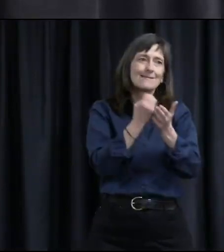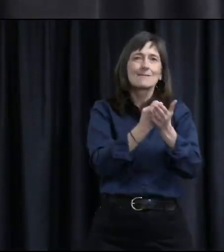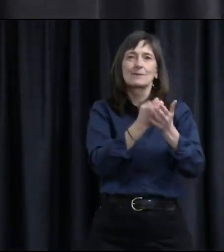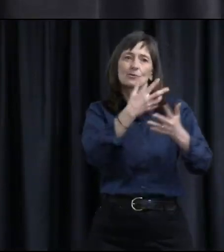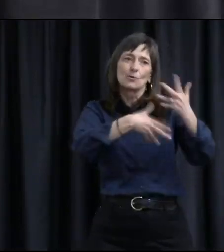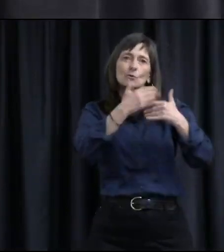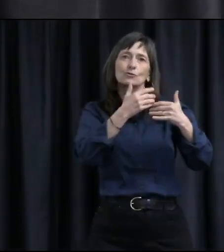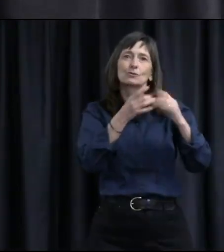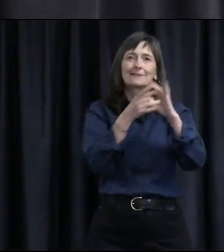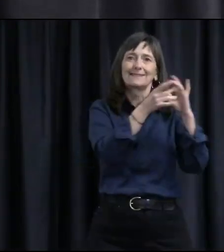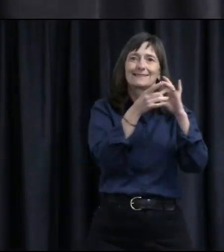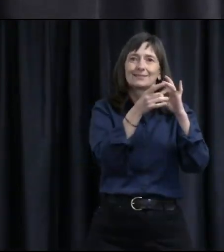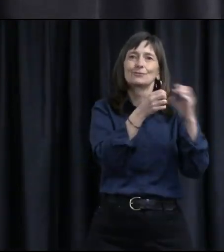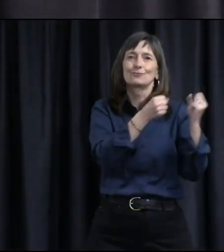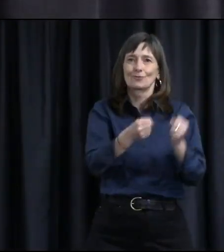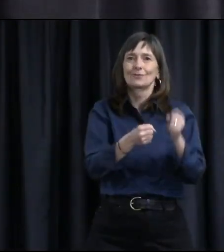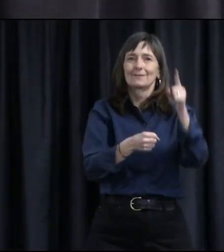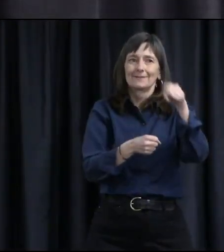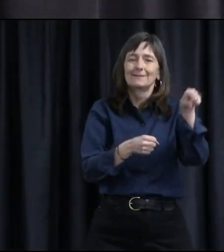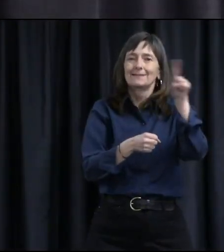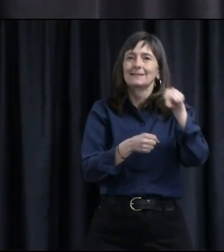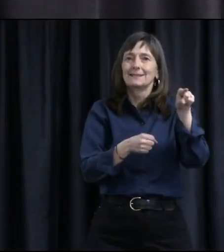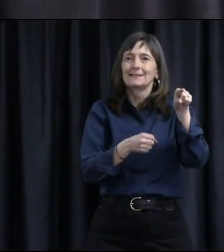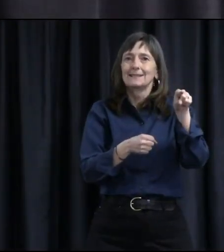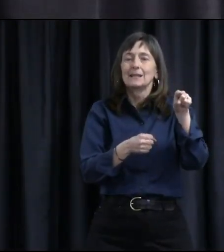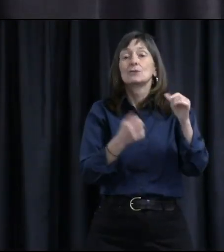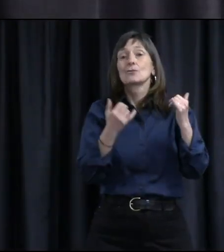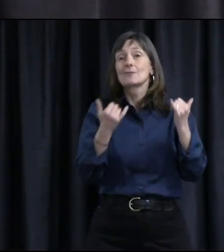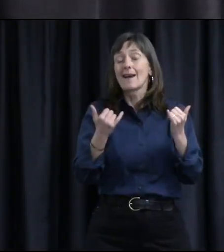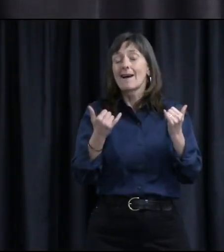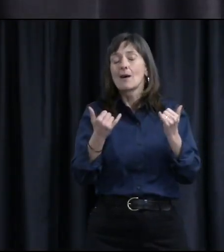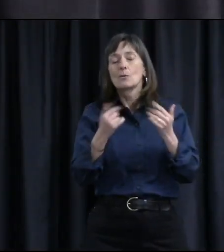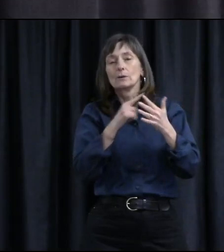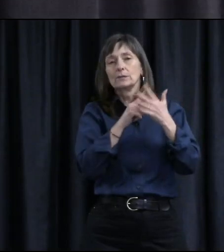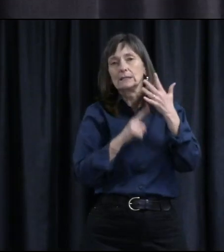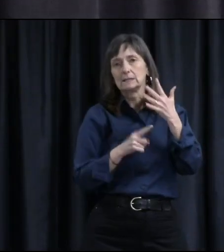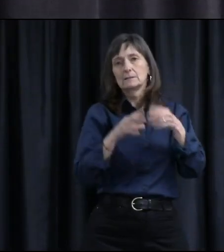So these measures are now, and these exemptions are now currently online.